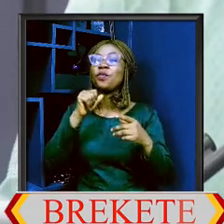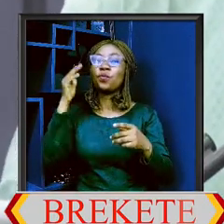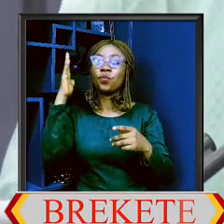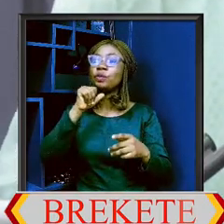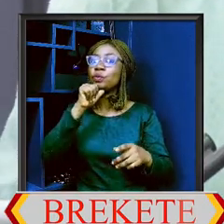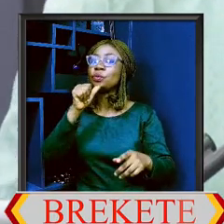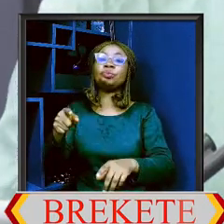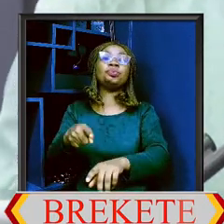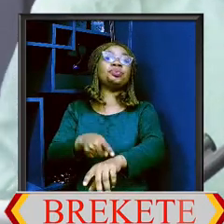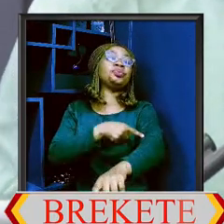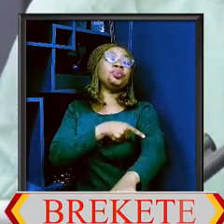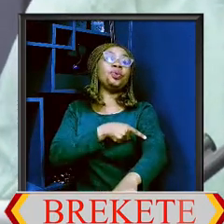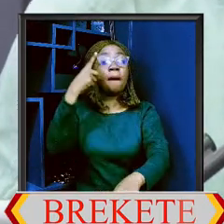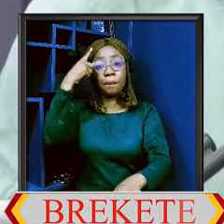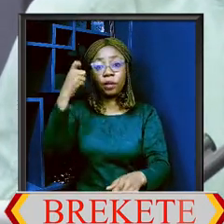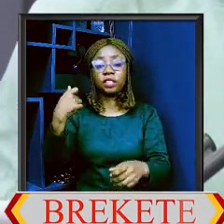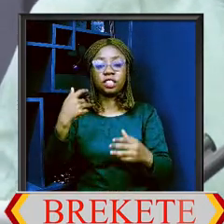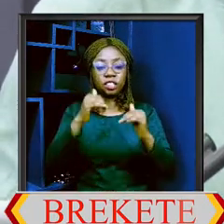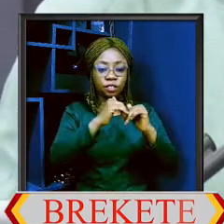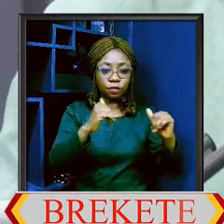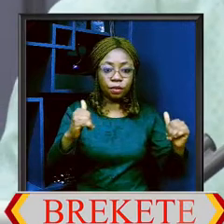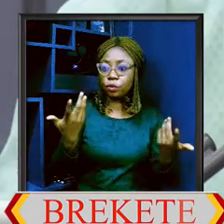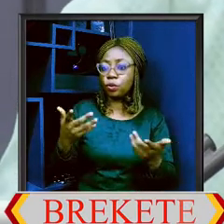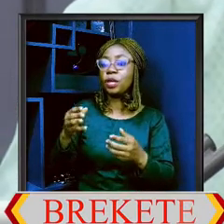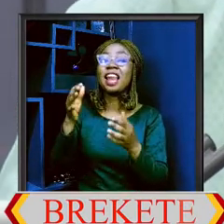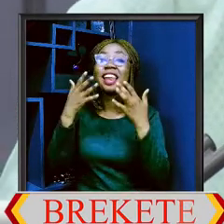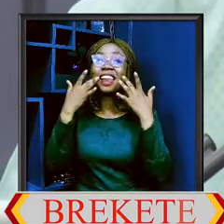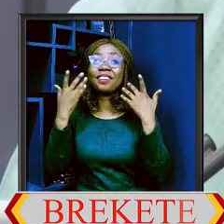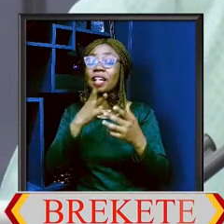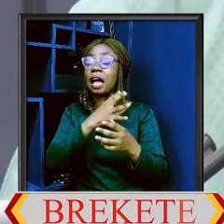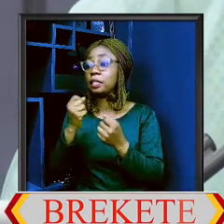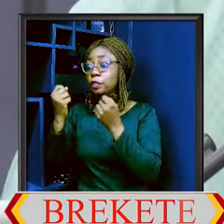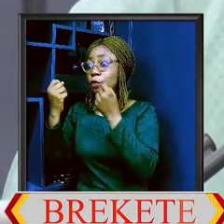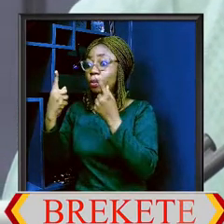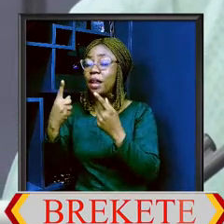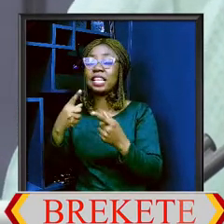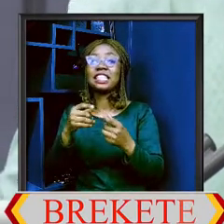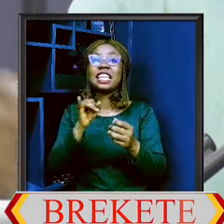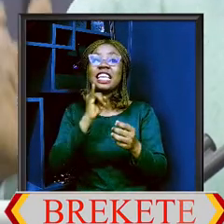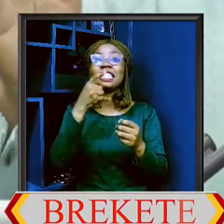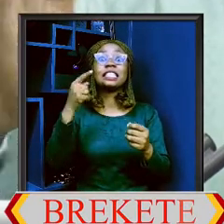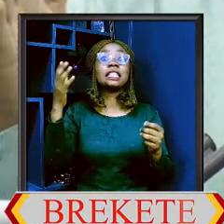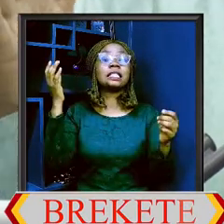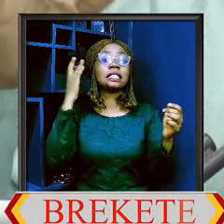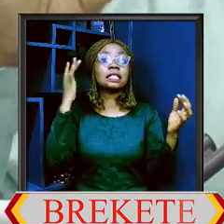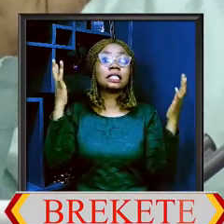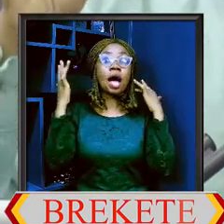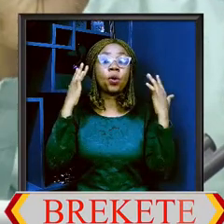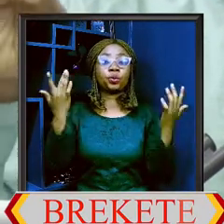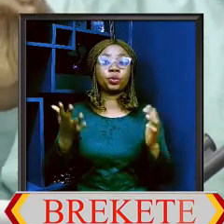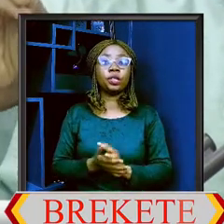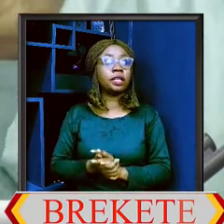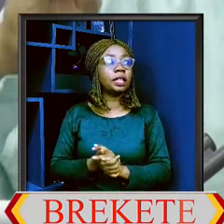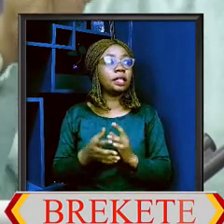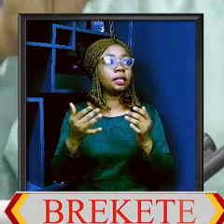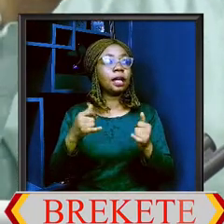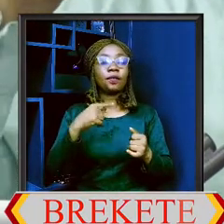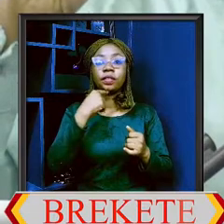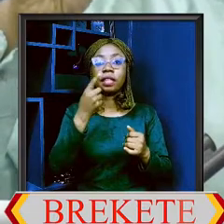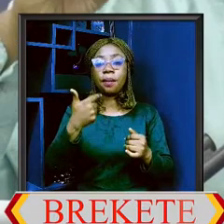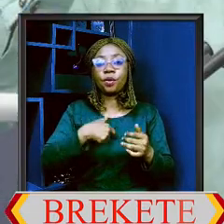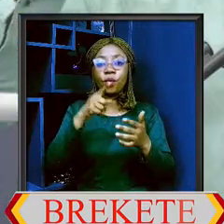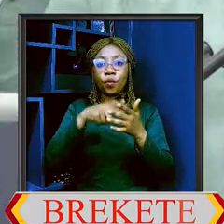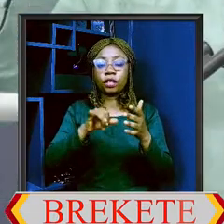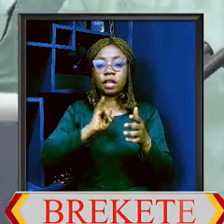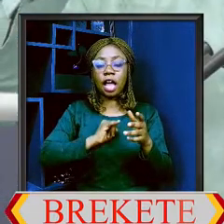go because the difference between laughter and surprise now the sound everybody tell me what I they do at a